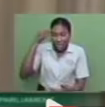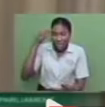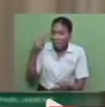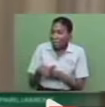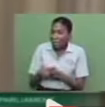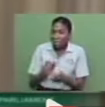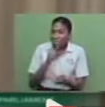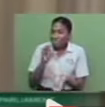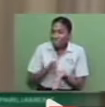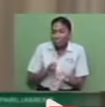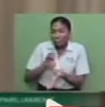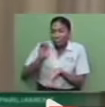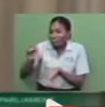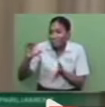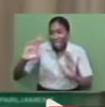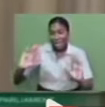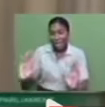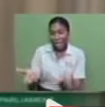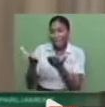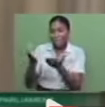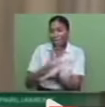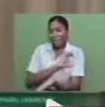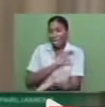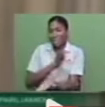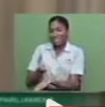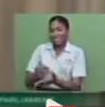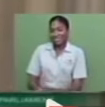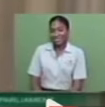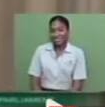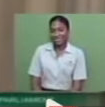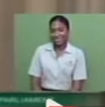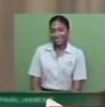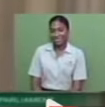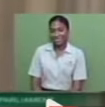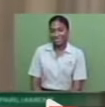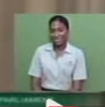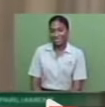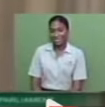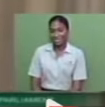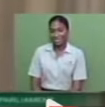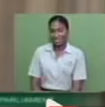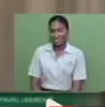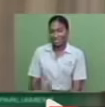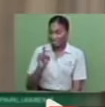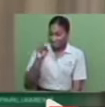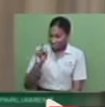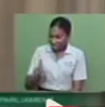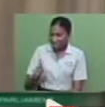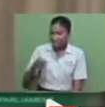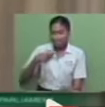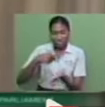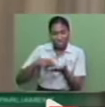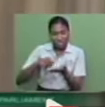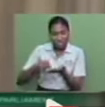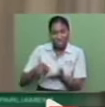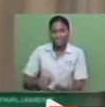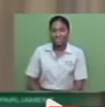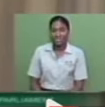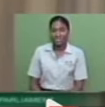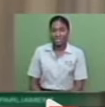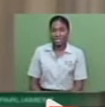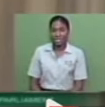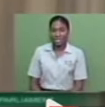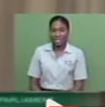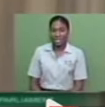and software that have to be renewed on an ongoing basis, with many of the